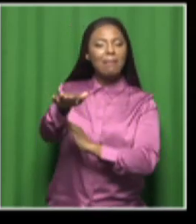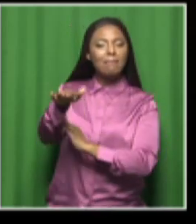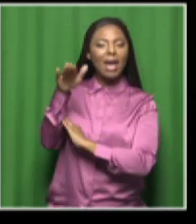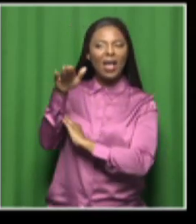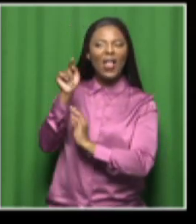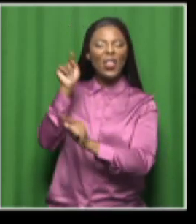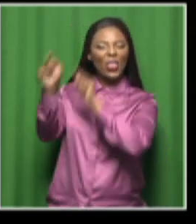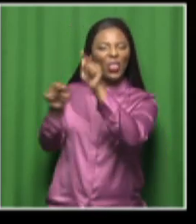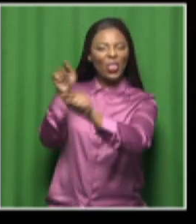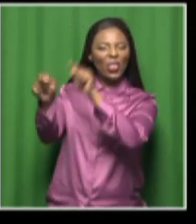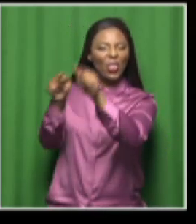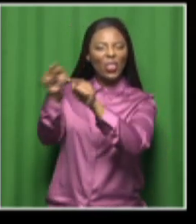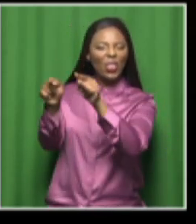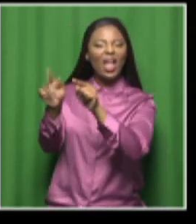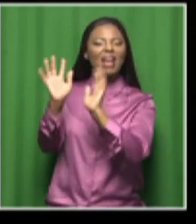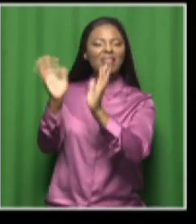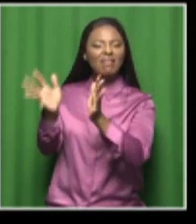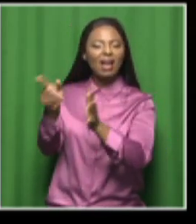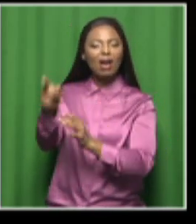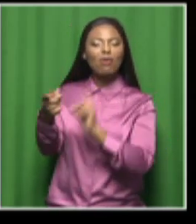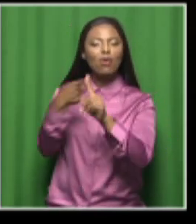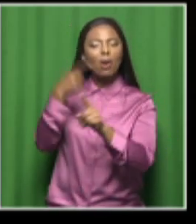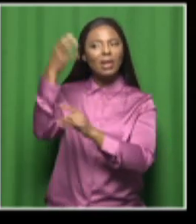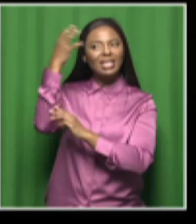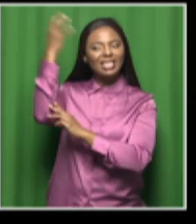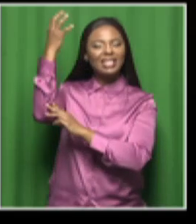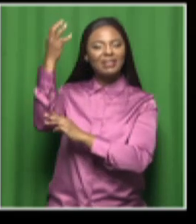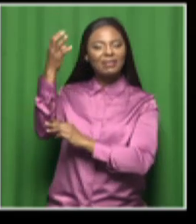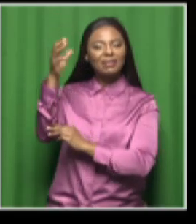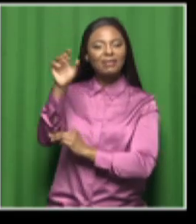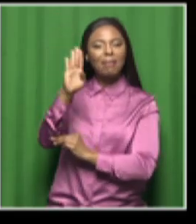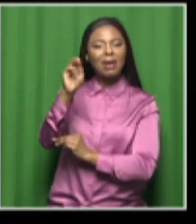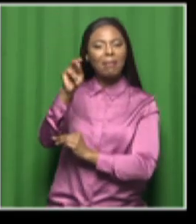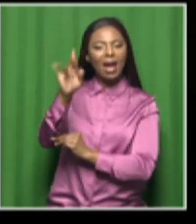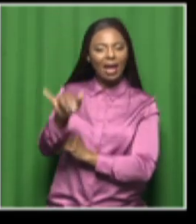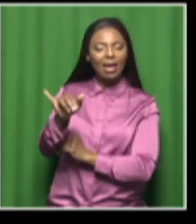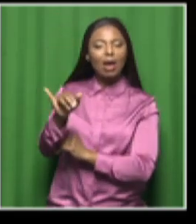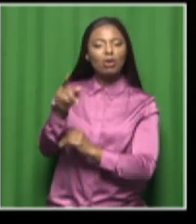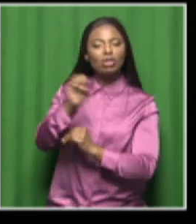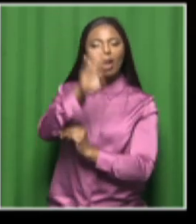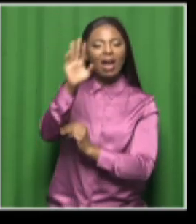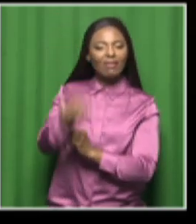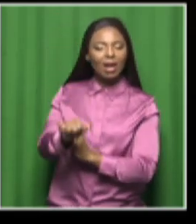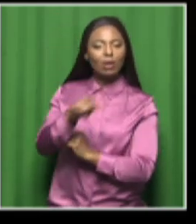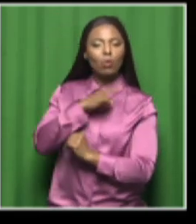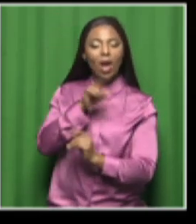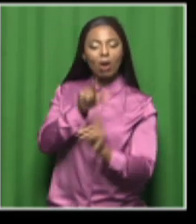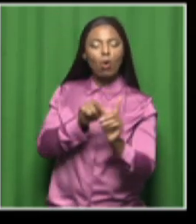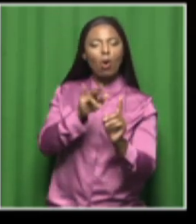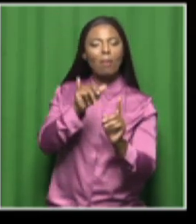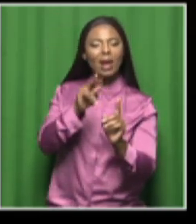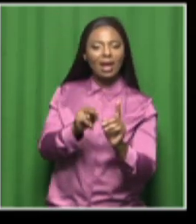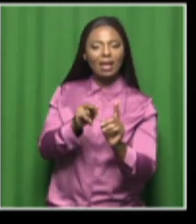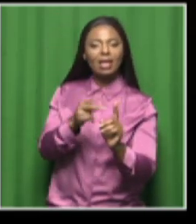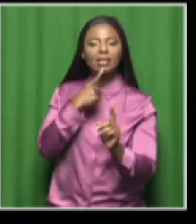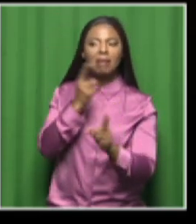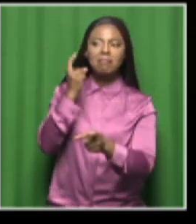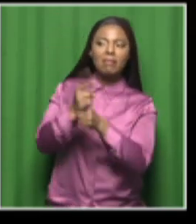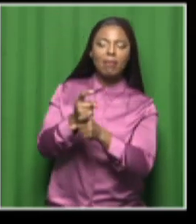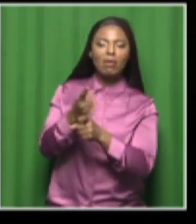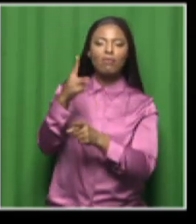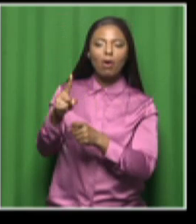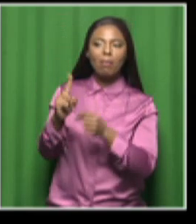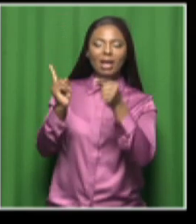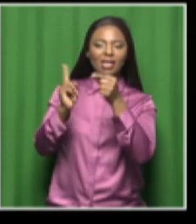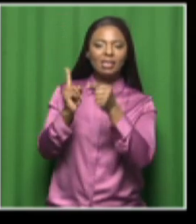accused by the Chief Rabbi of South Africa, Warren Goldstein, of providing funding platforms for Palestinian militant